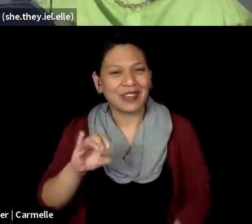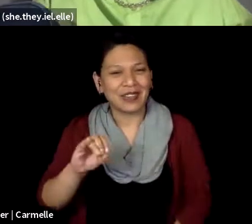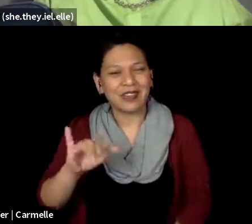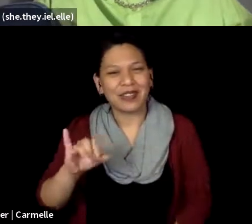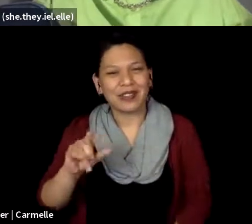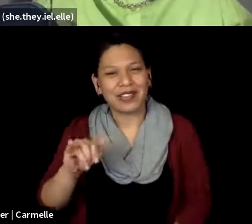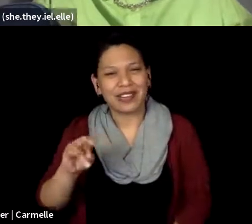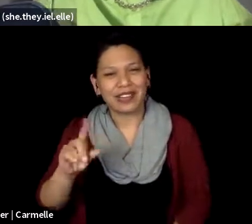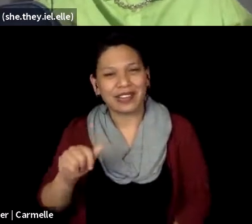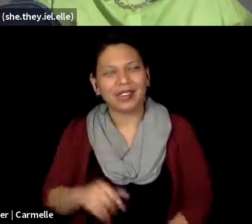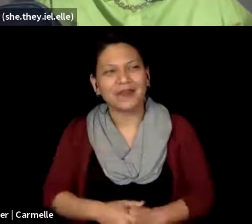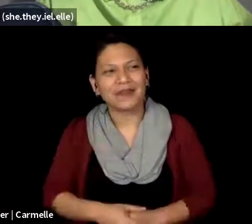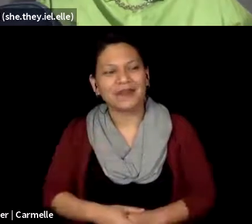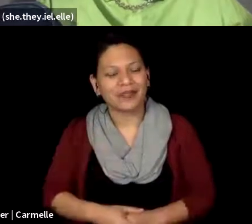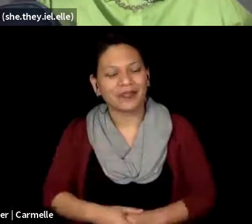I think you,